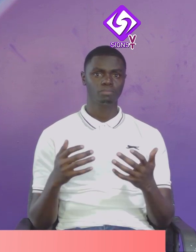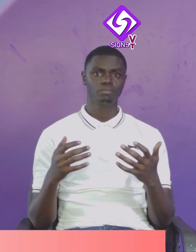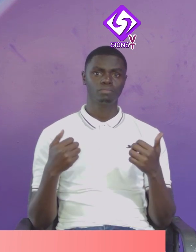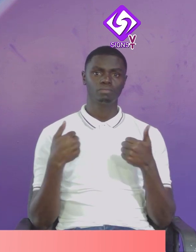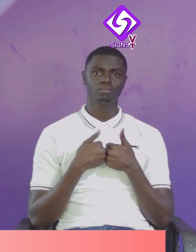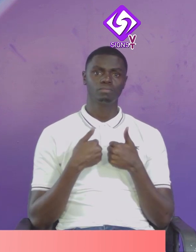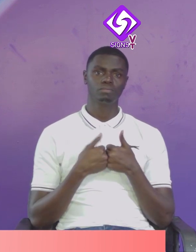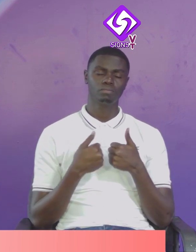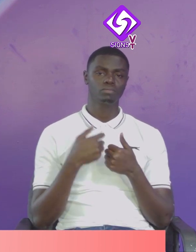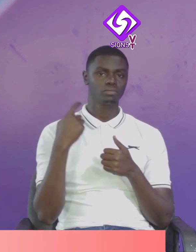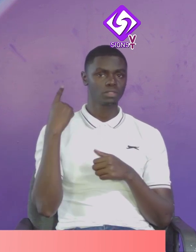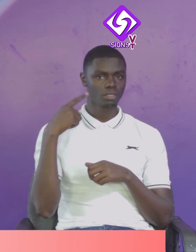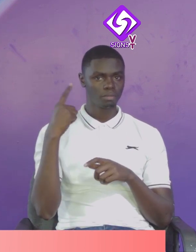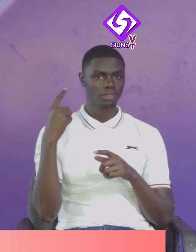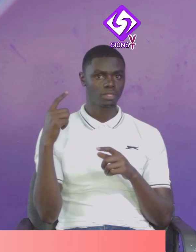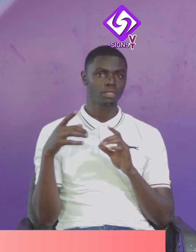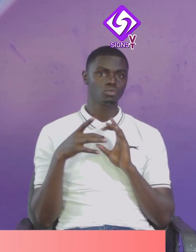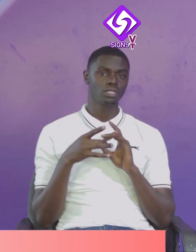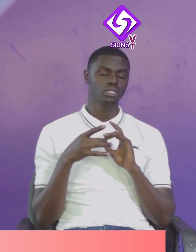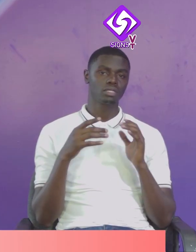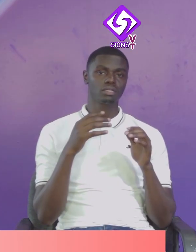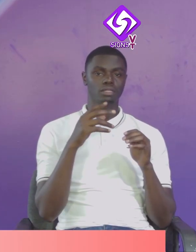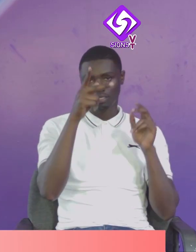That is Madara United playing against Kakamega Homeboys.